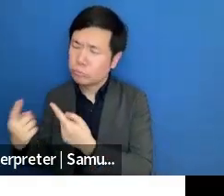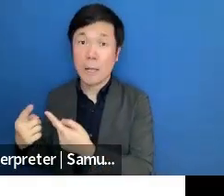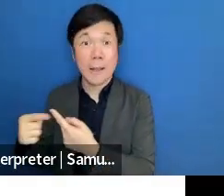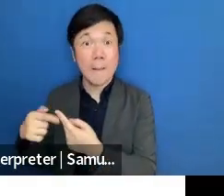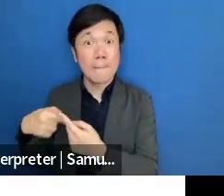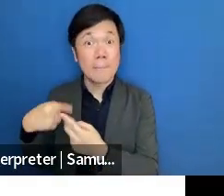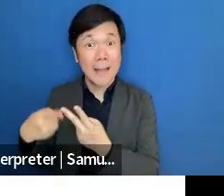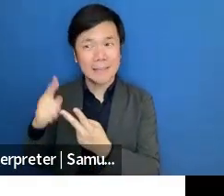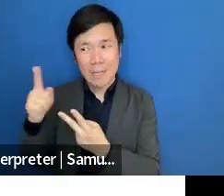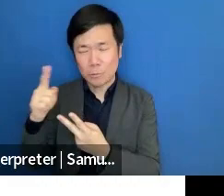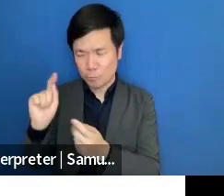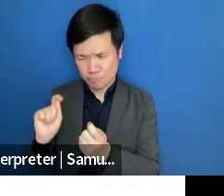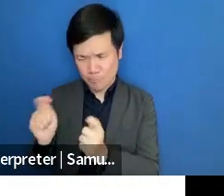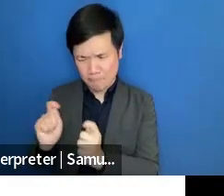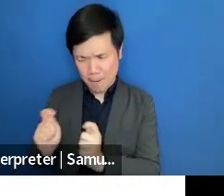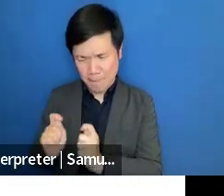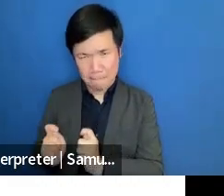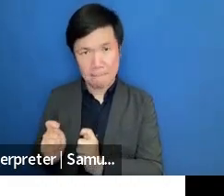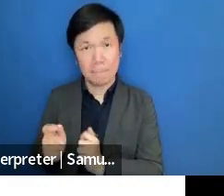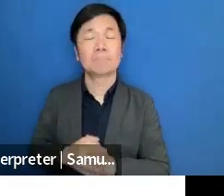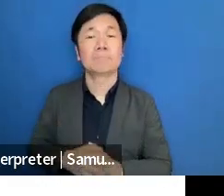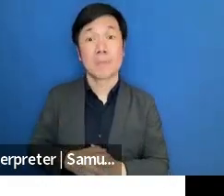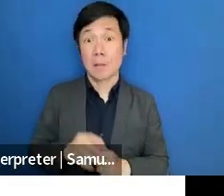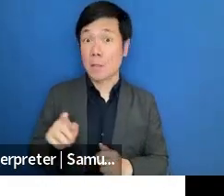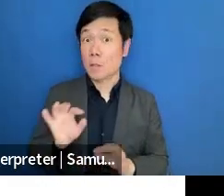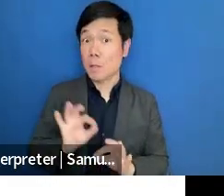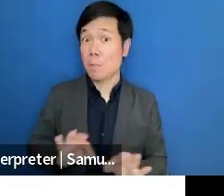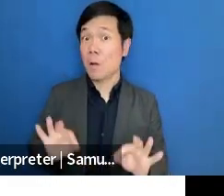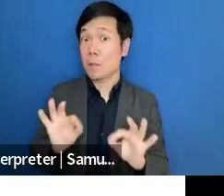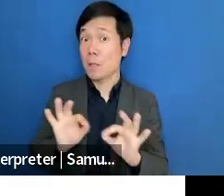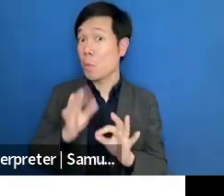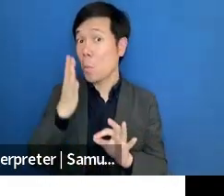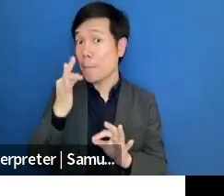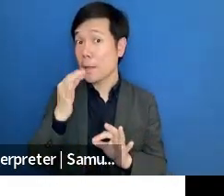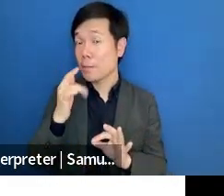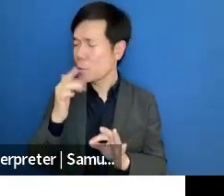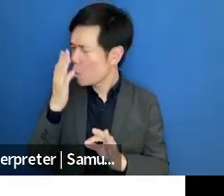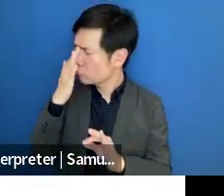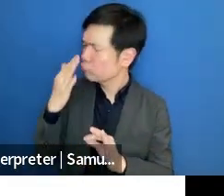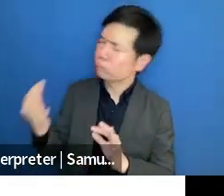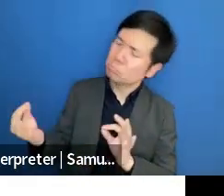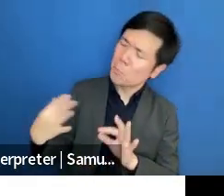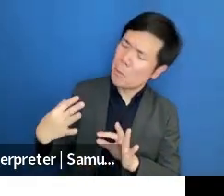action, and systems that ensure that teams respond to what emerges